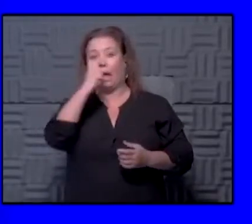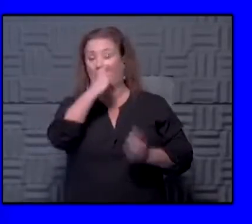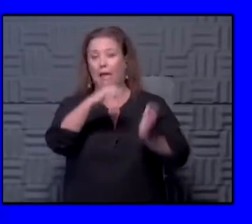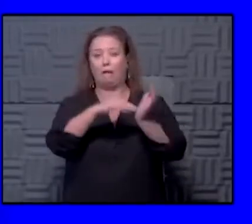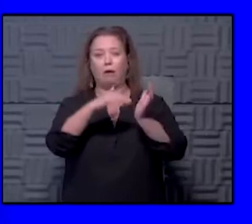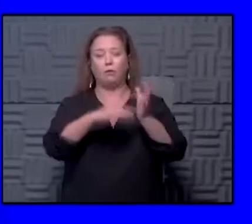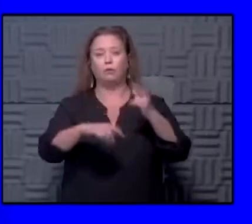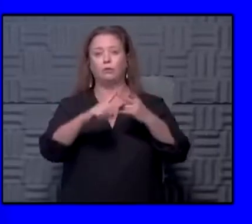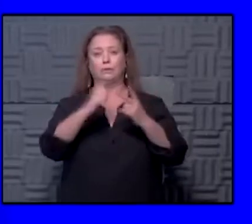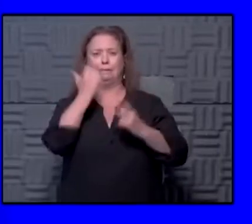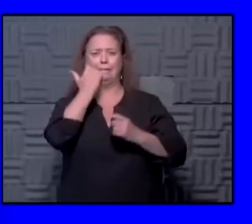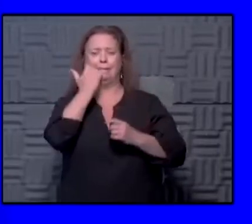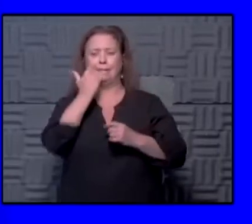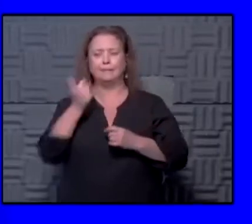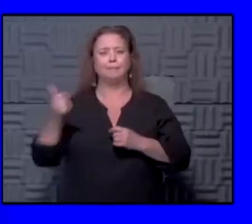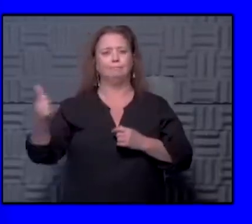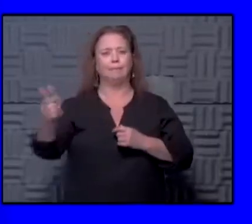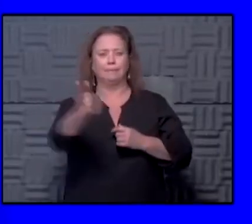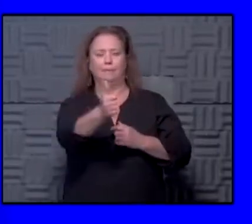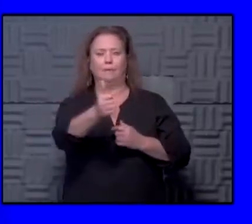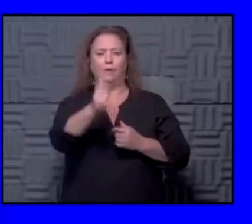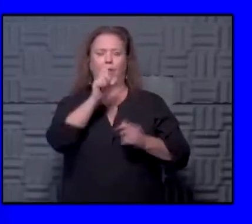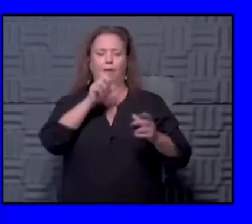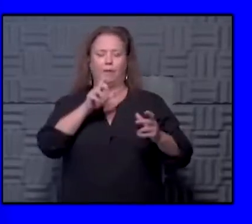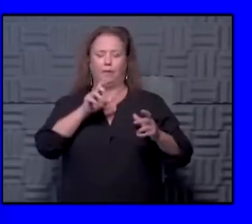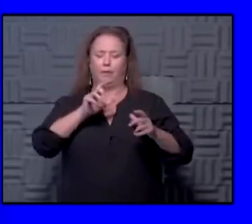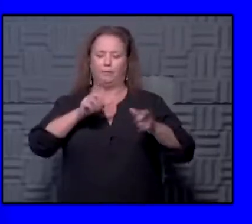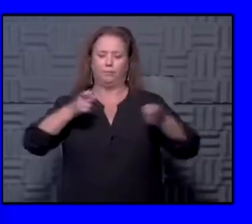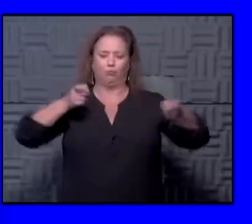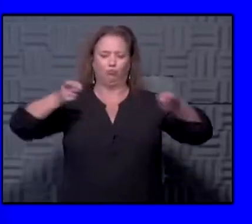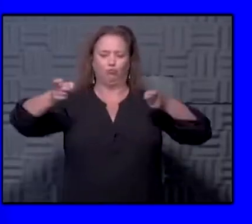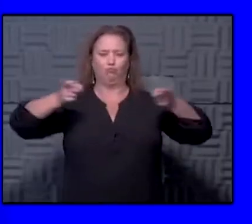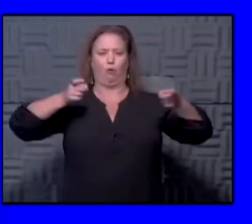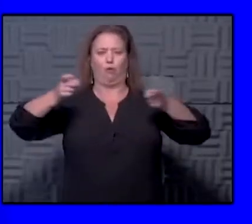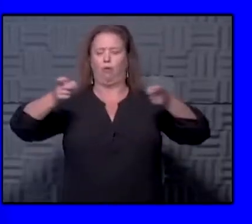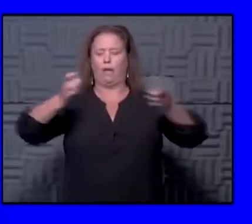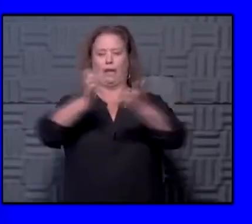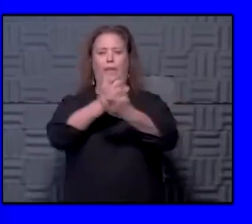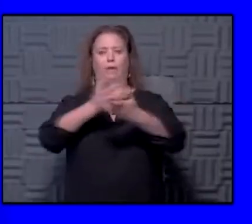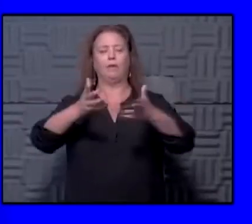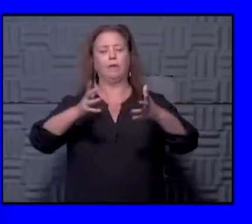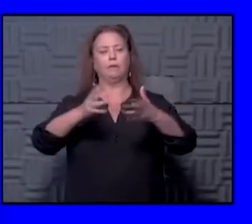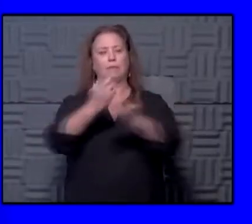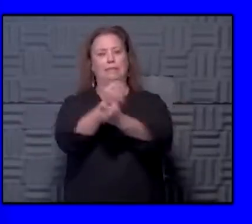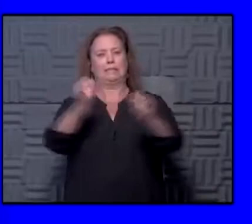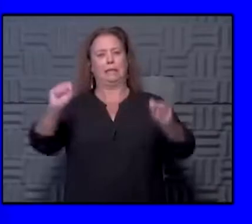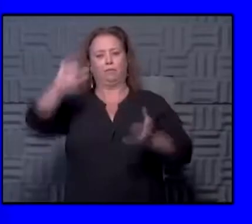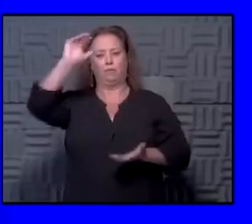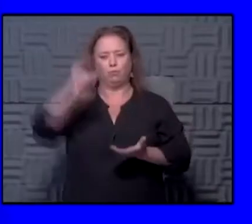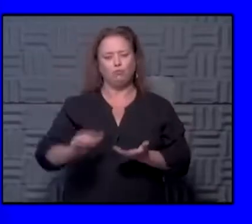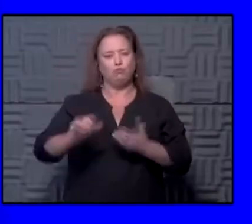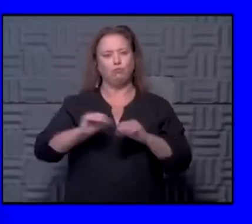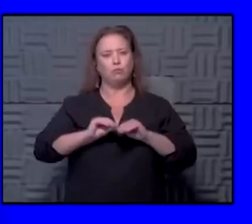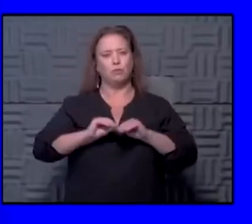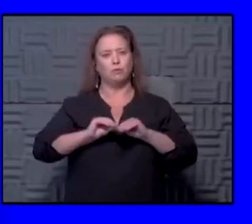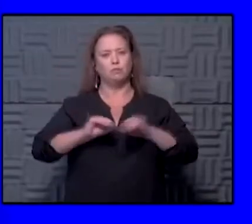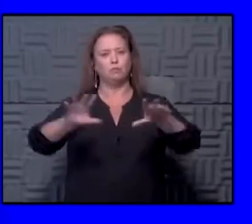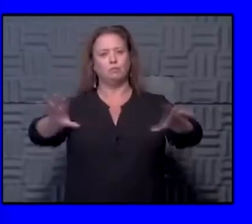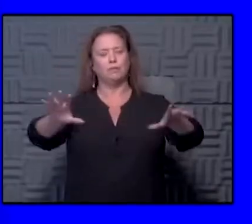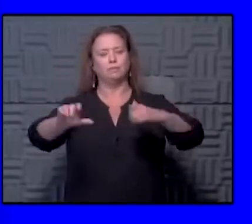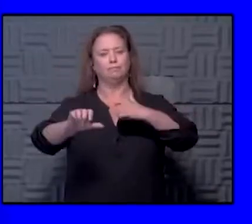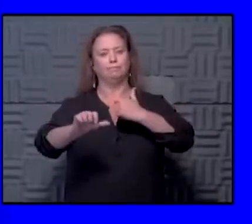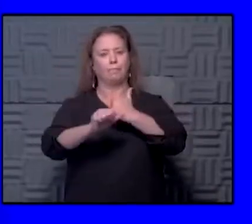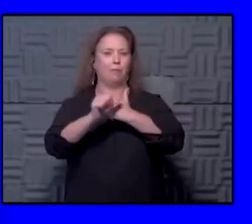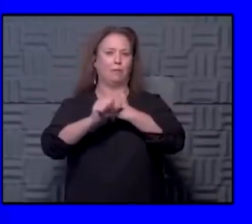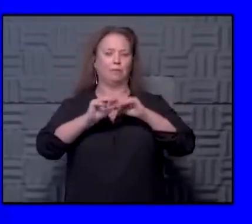and dentists are really taking all of those measures to the T, doing it so they reduce the risk of spread to